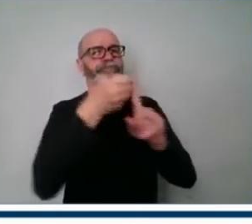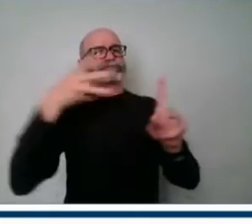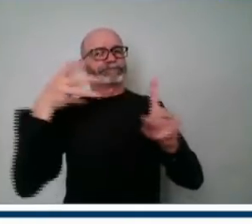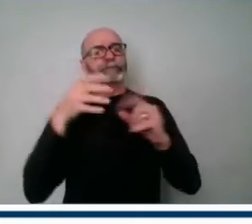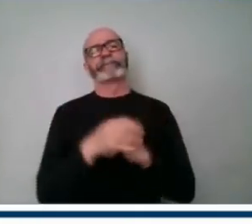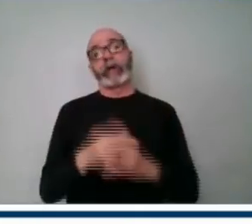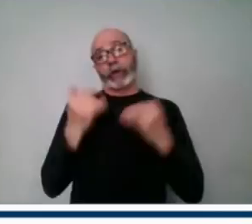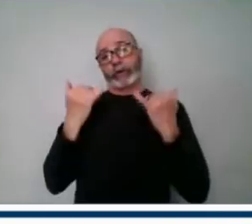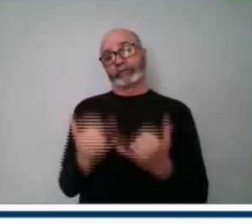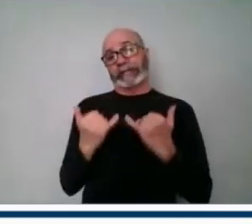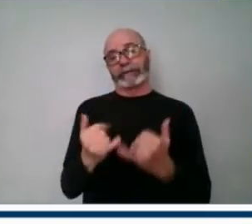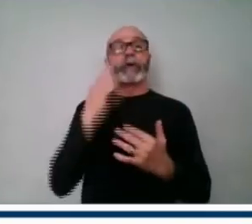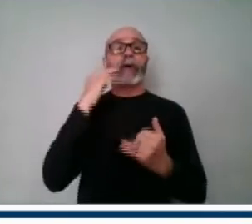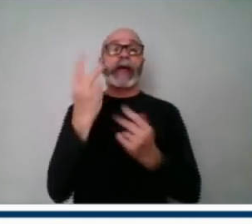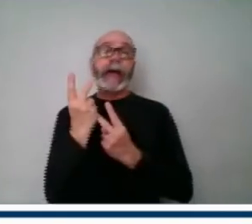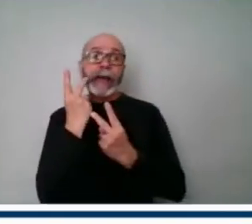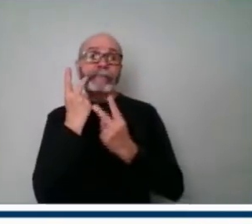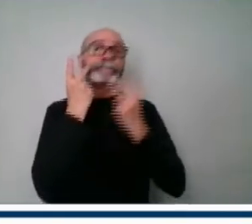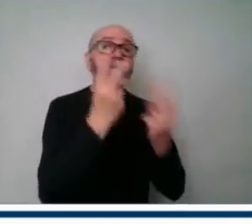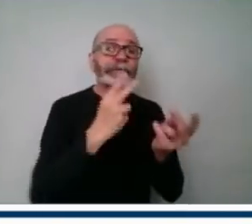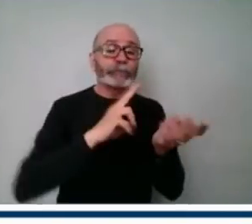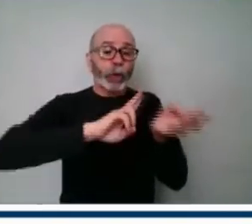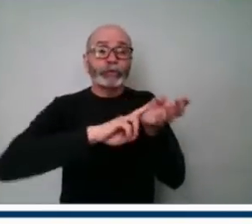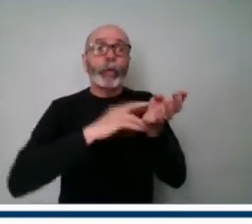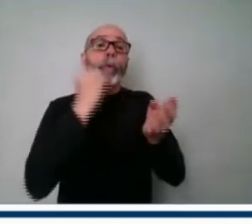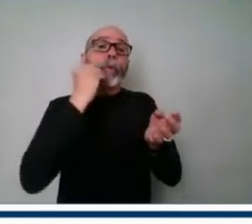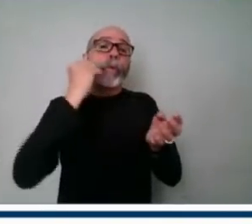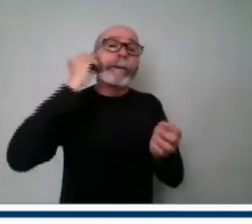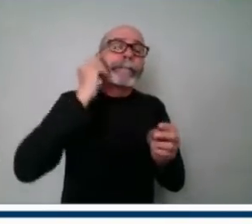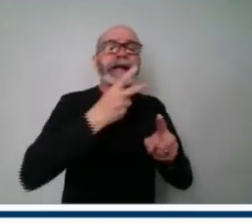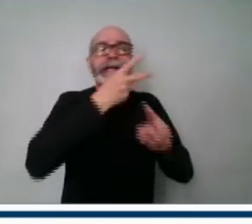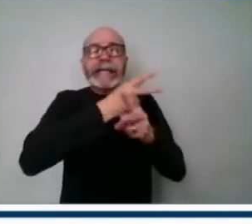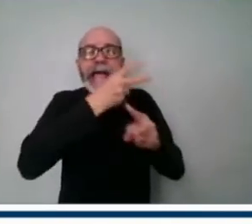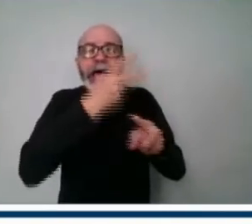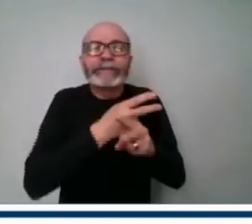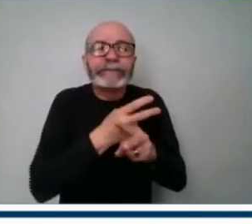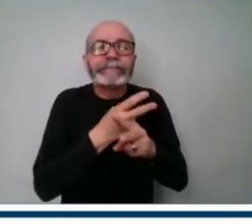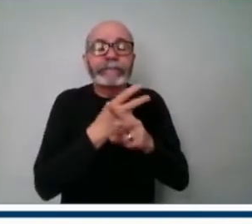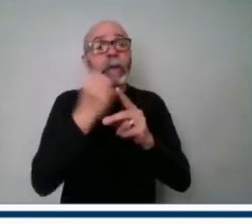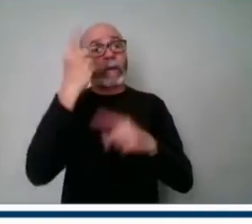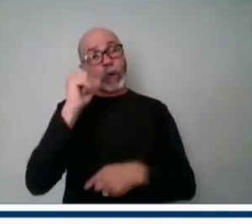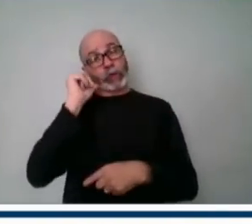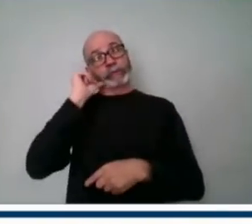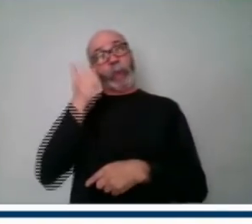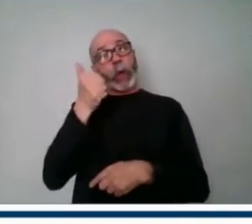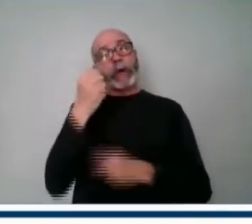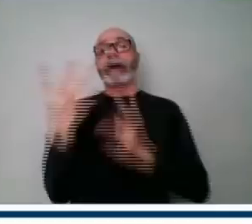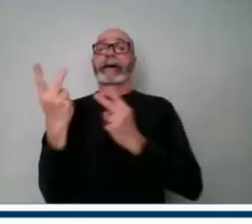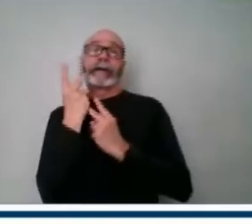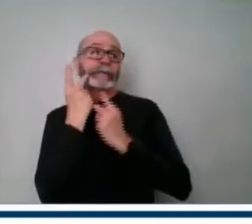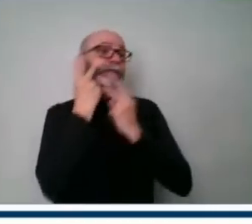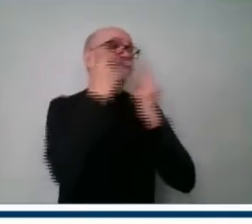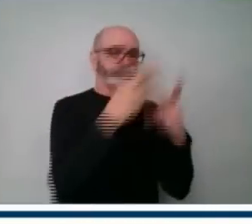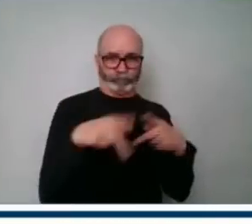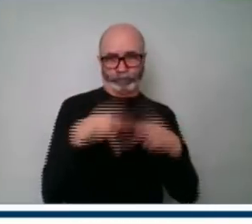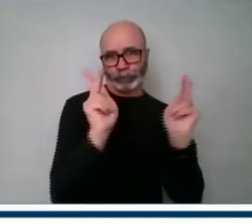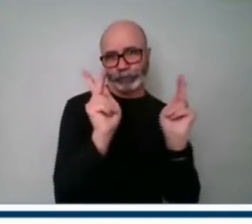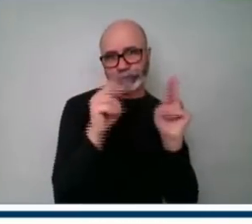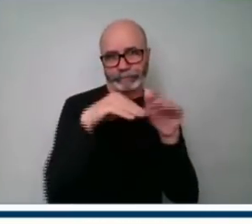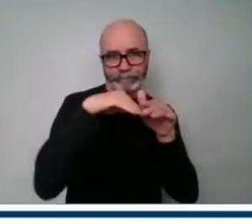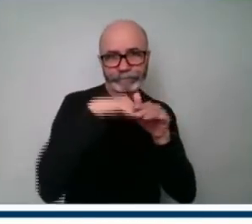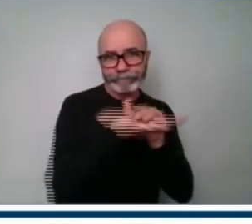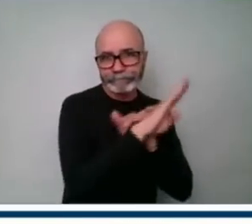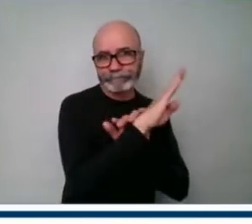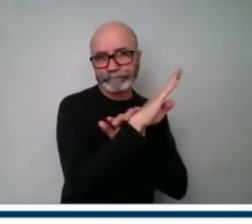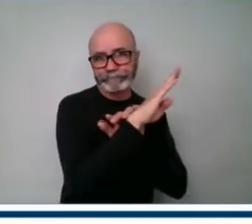care facilities in HRM will be able to resume tomorrow morning. This is along with the already allowance of designated caregivers